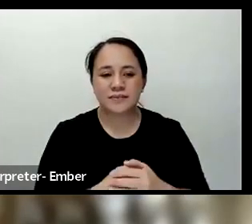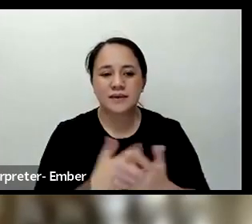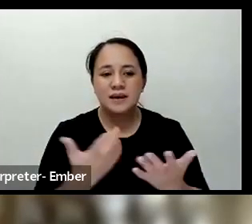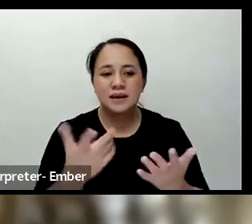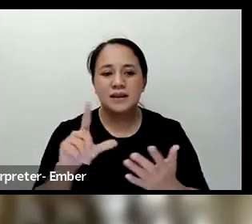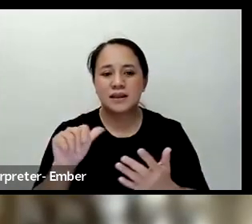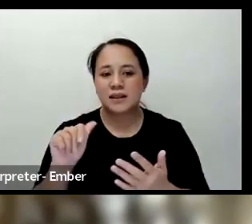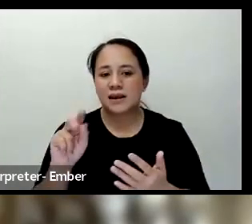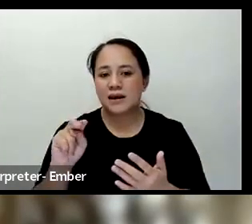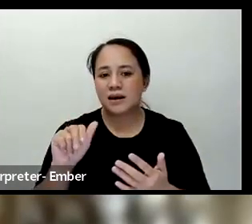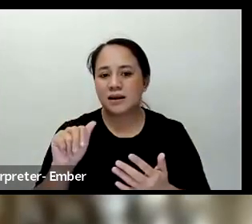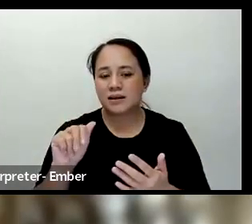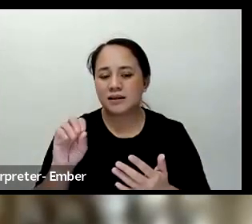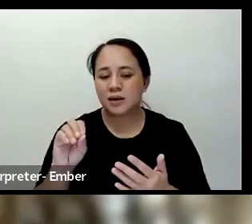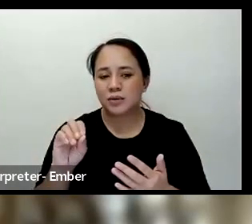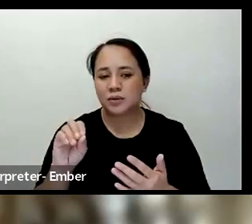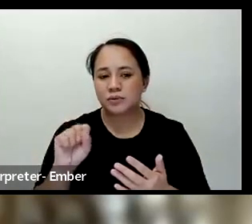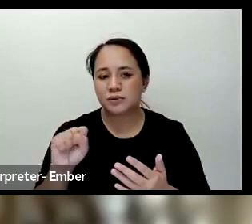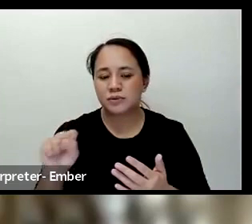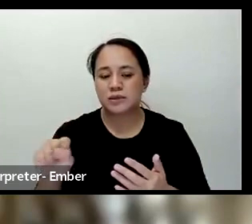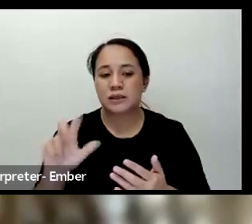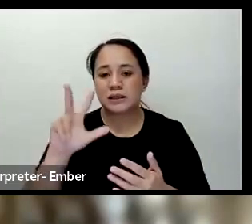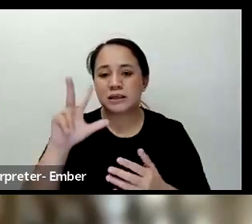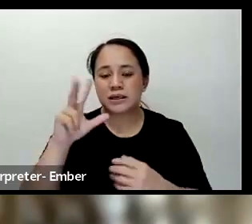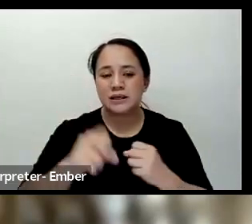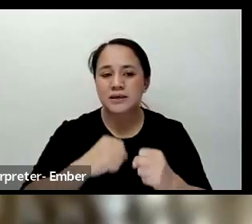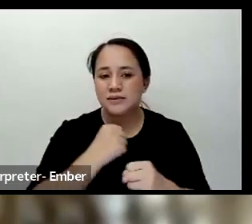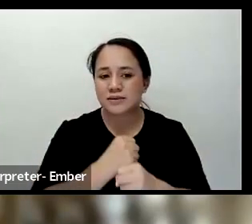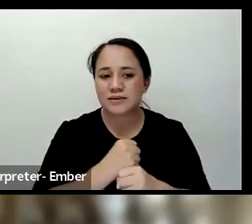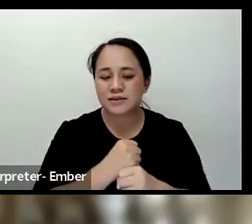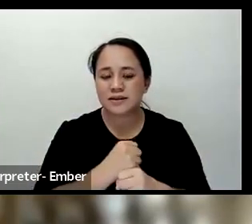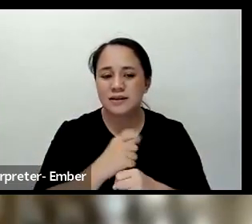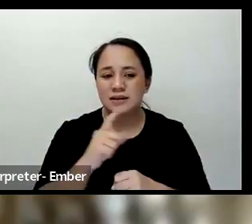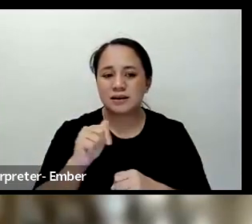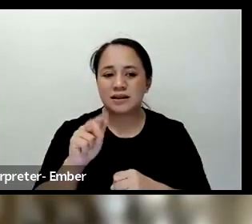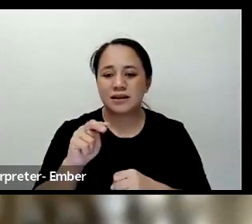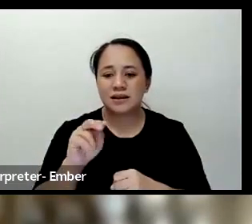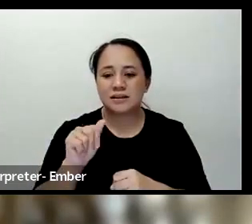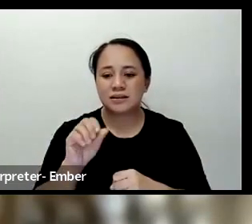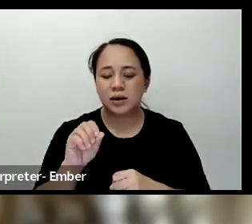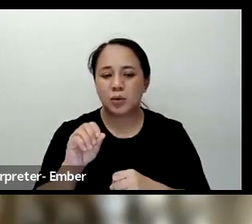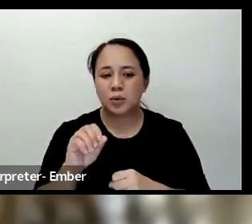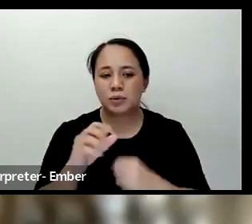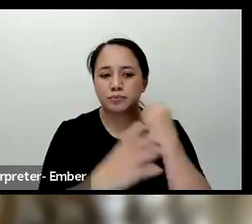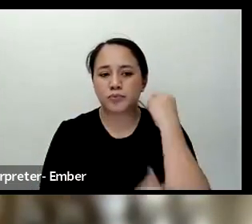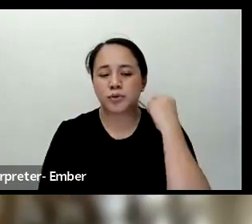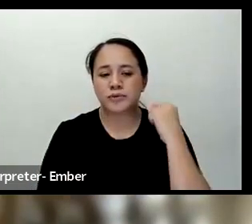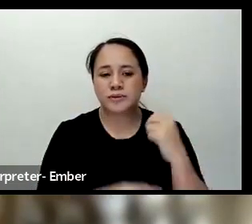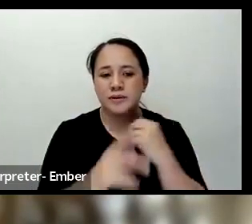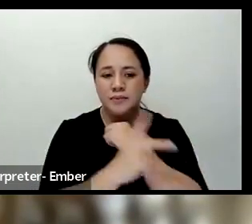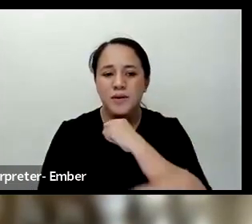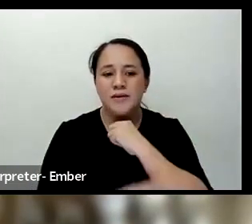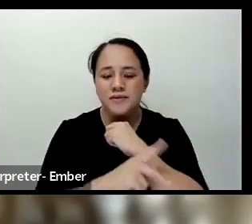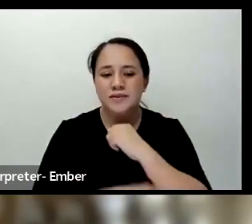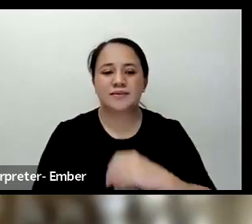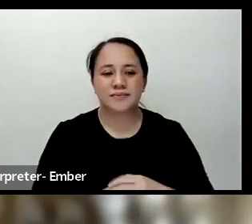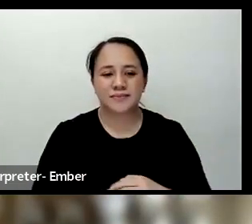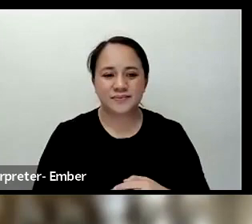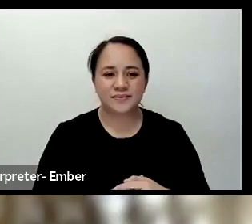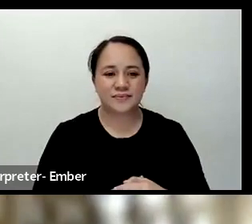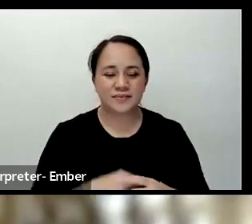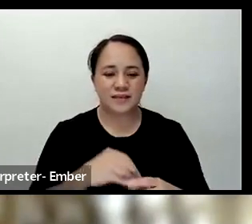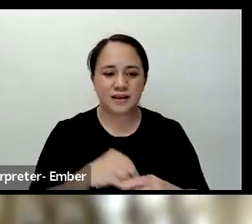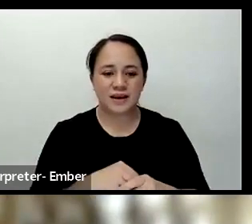del Sur in 3 years' time. Lanao del Sur was the poorest province